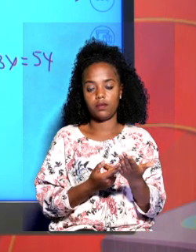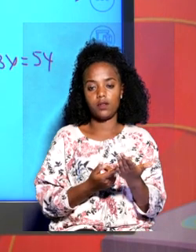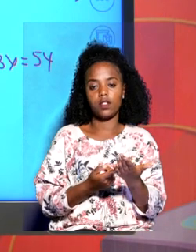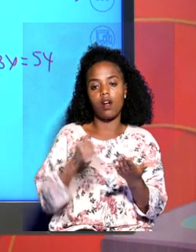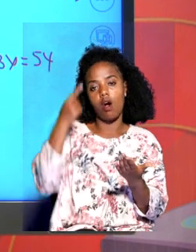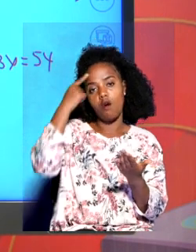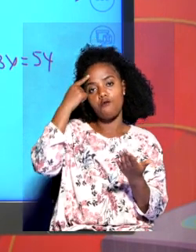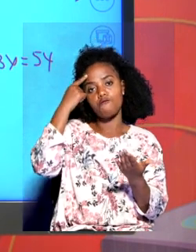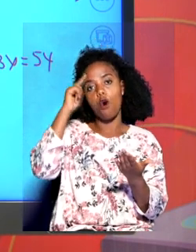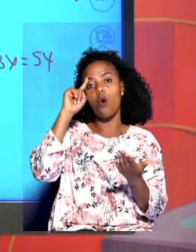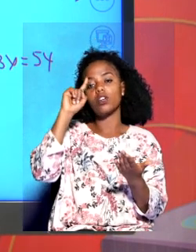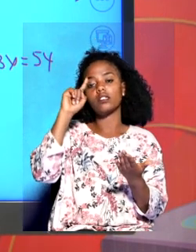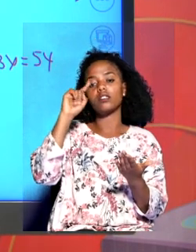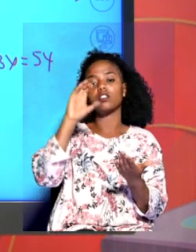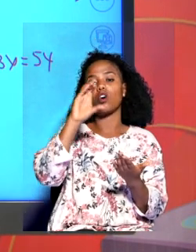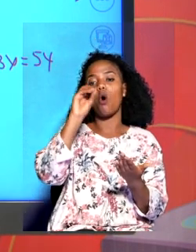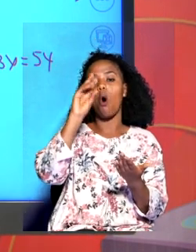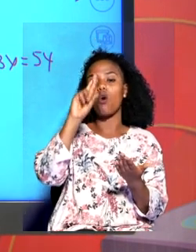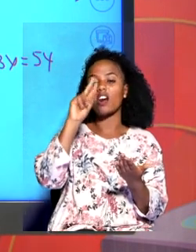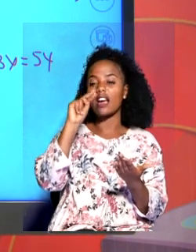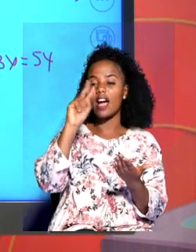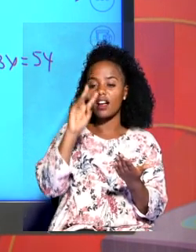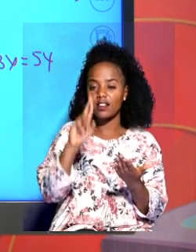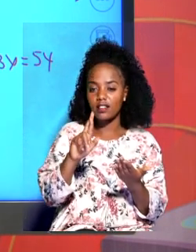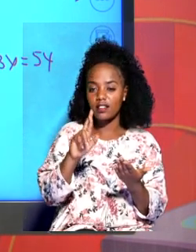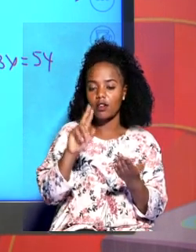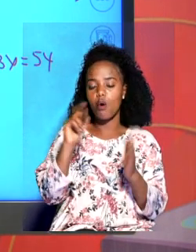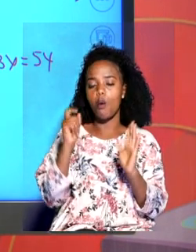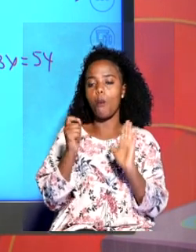for corner point